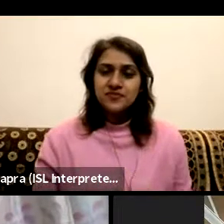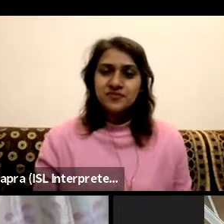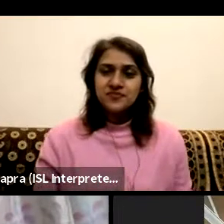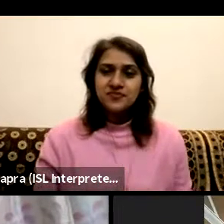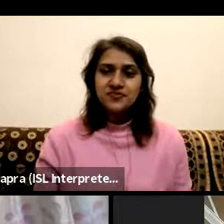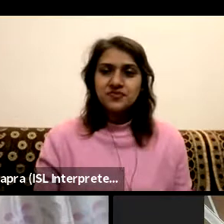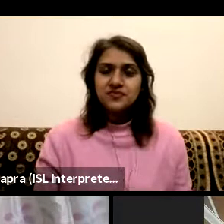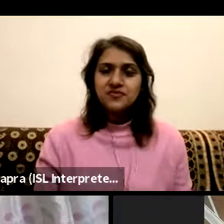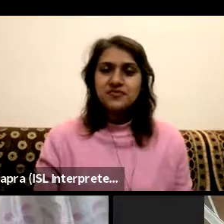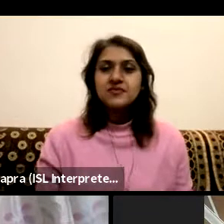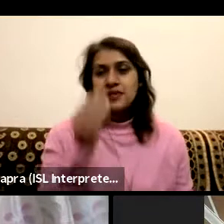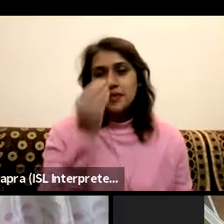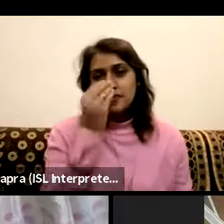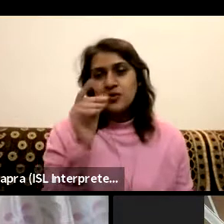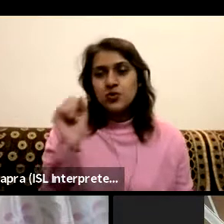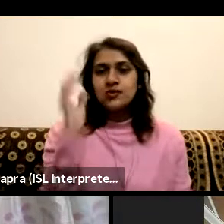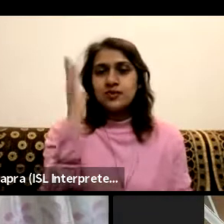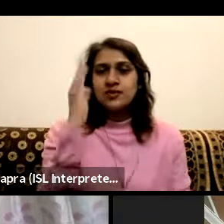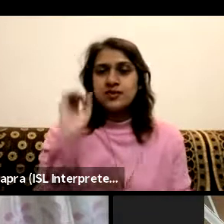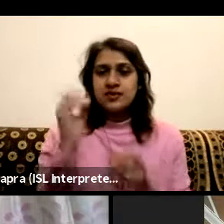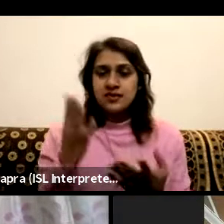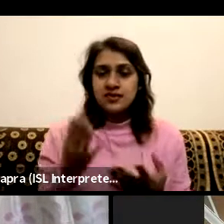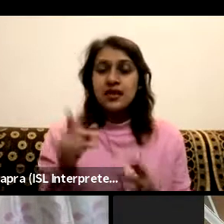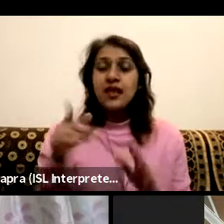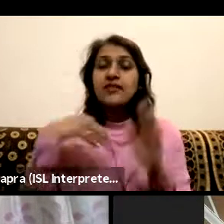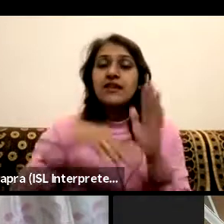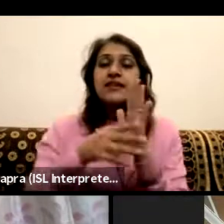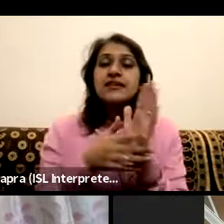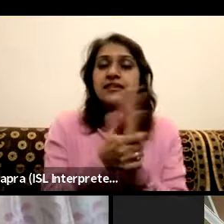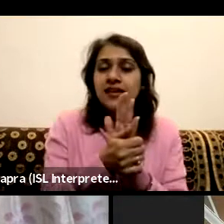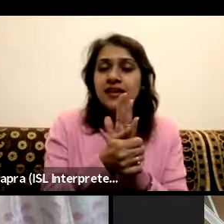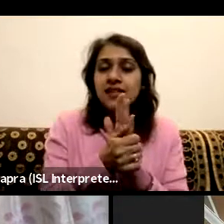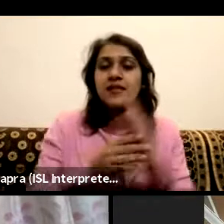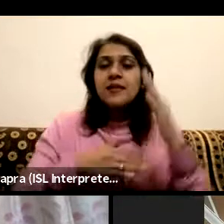start your session, and you are speaking on skill building of